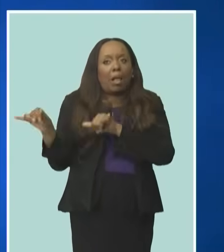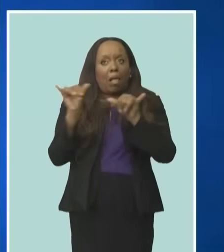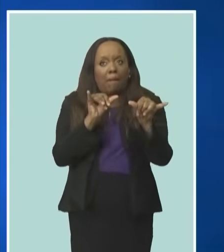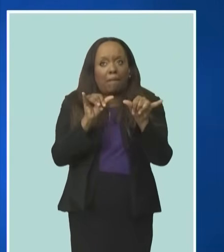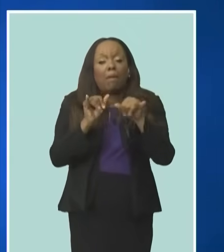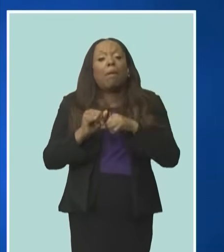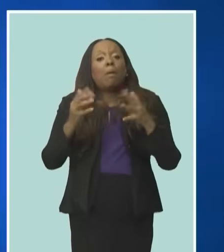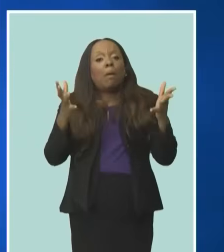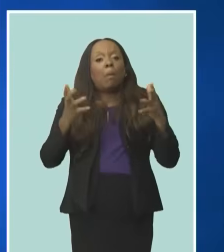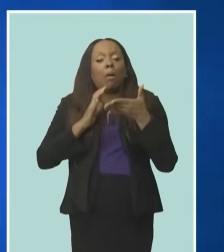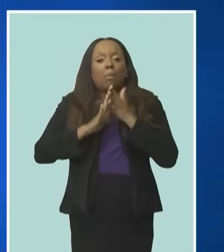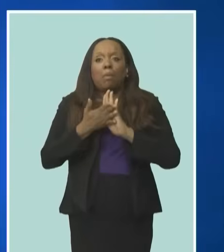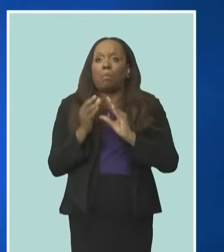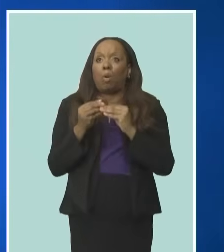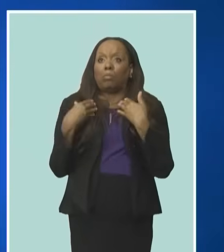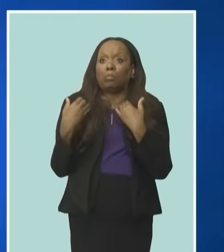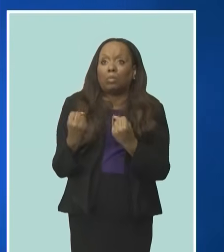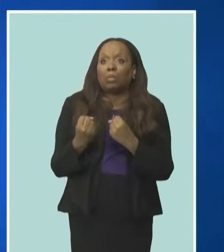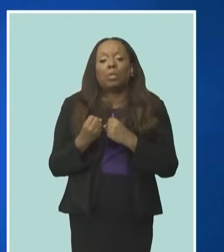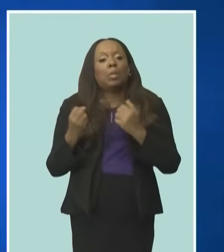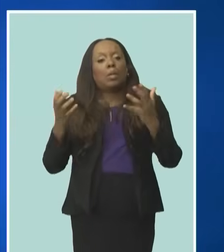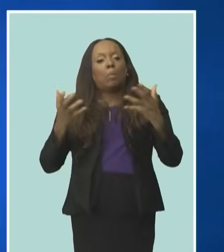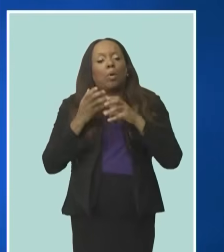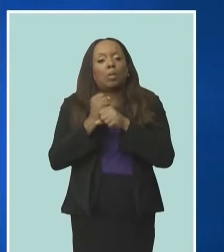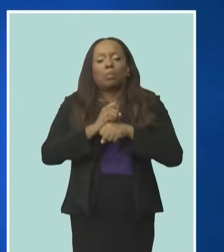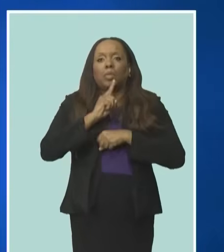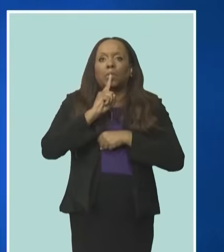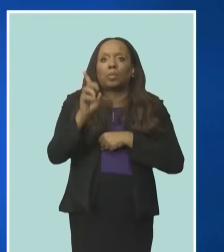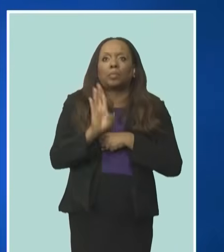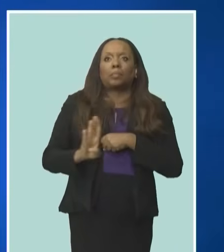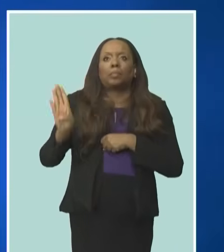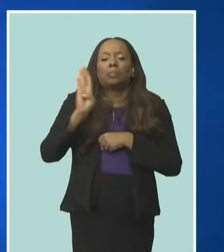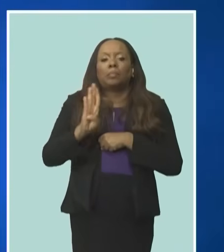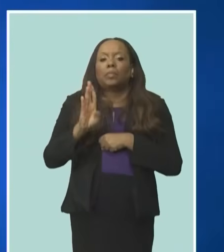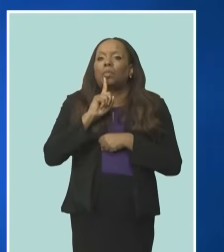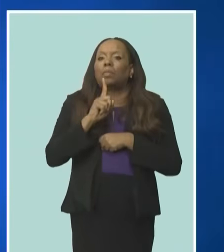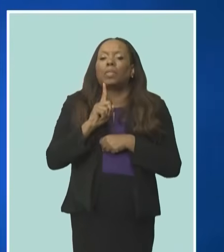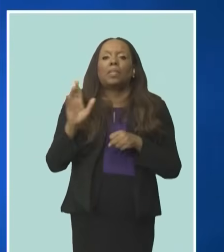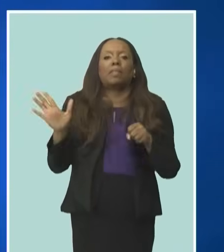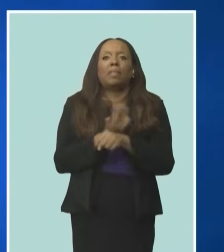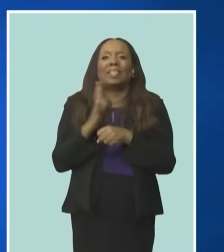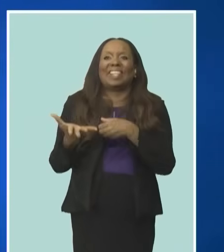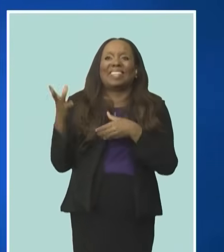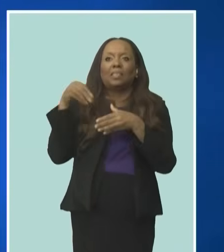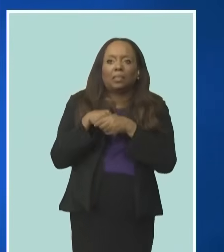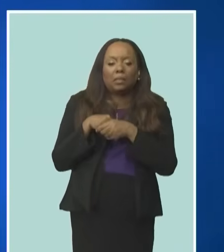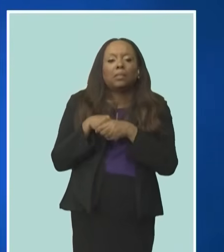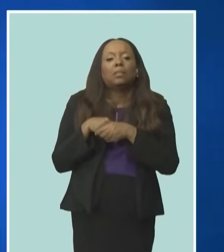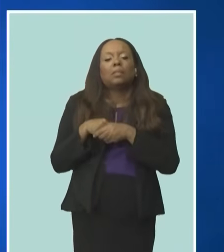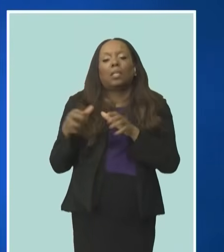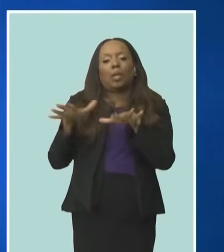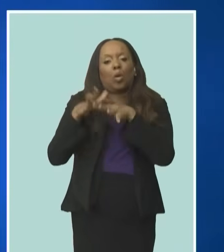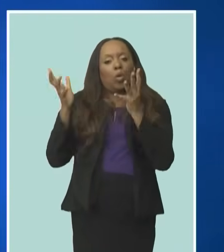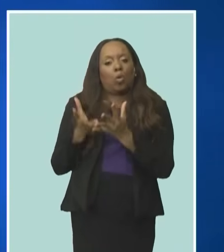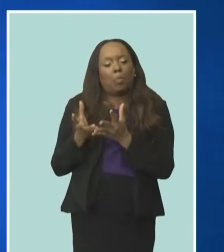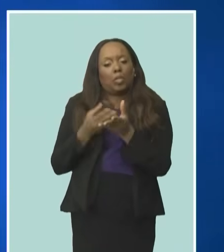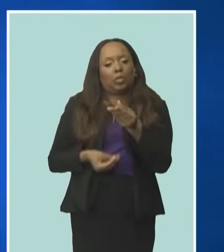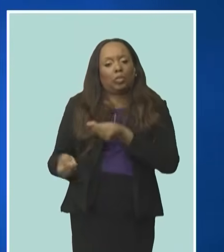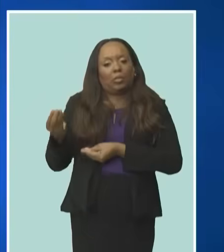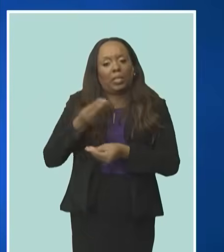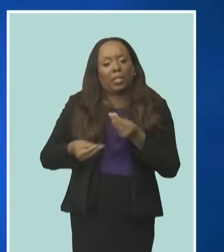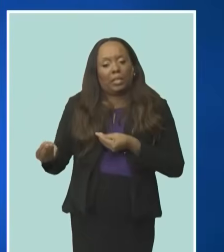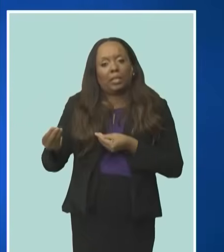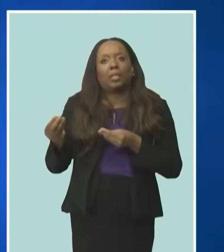confidence in our marketplace and position Barbados to participate fully and credibly in the global trading